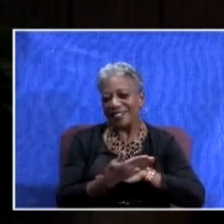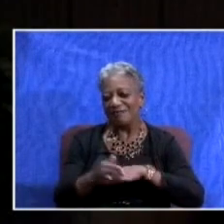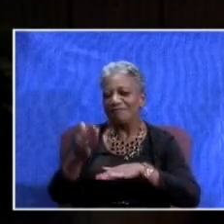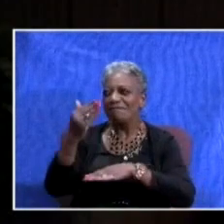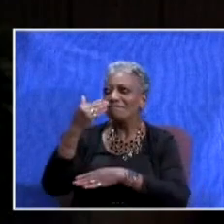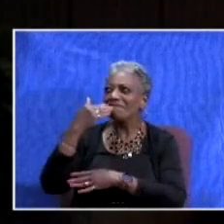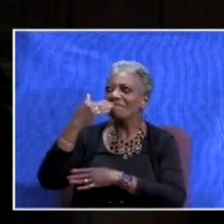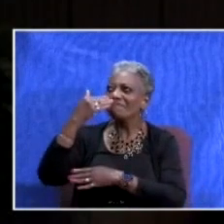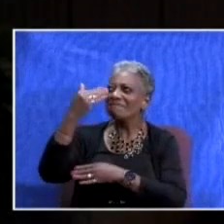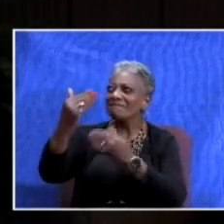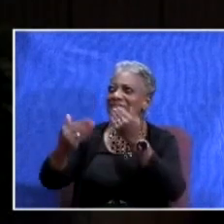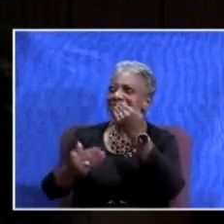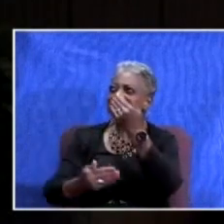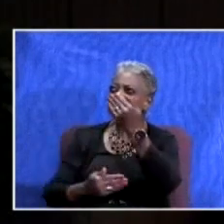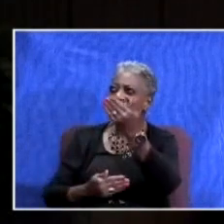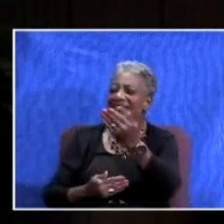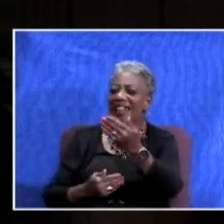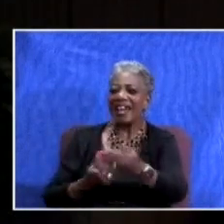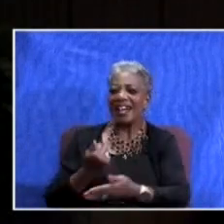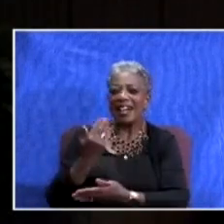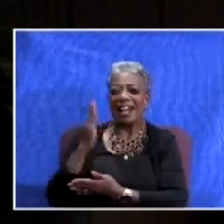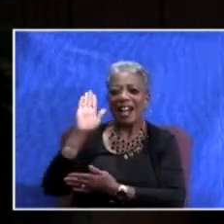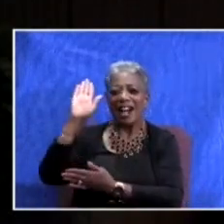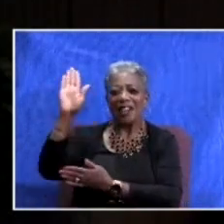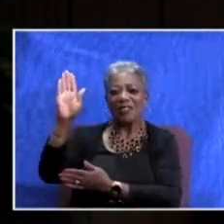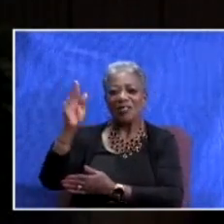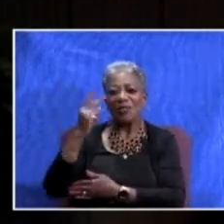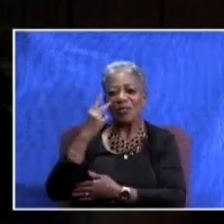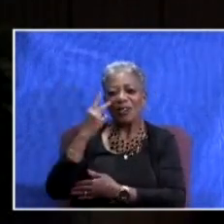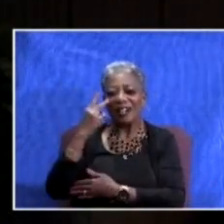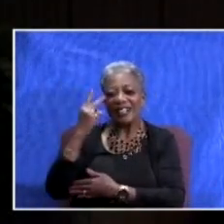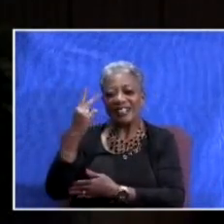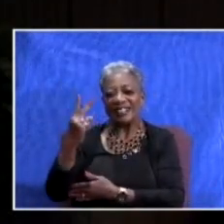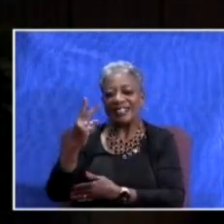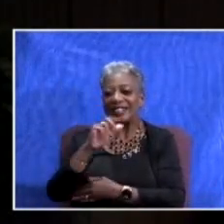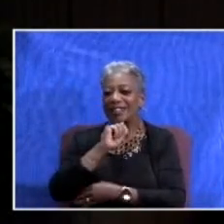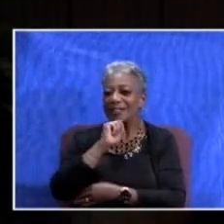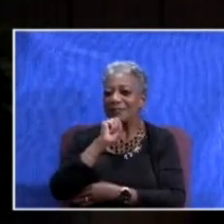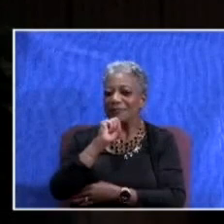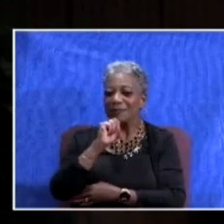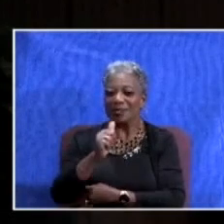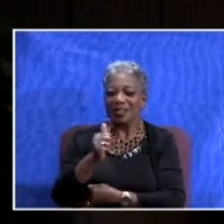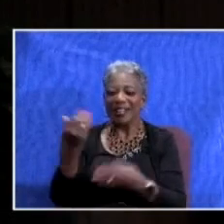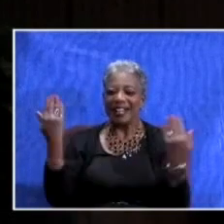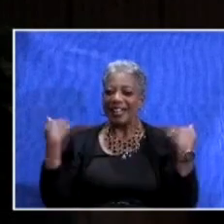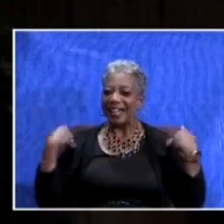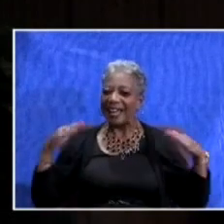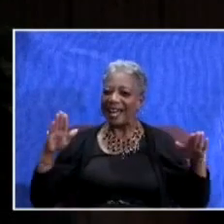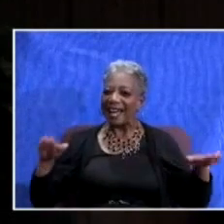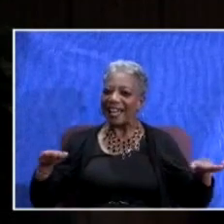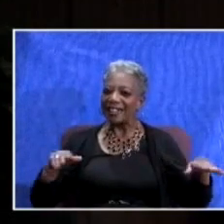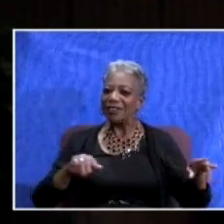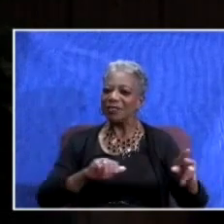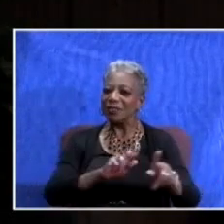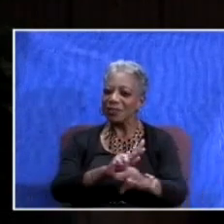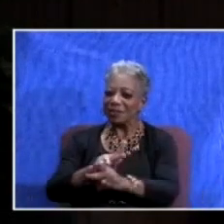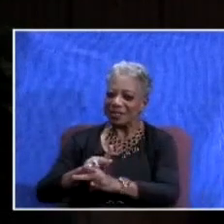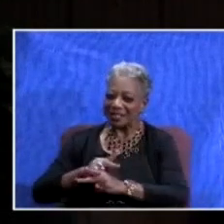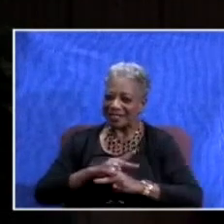Angels, your invisible agents of love. Angels, they keep a watching over